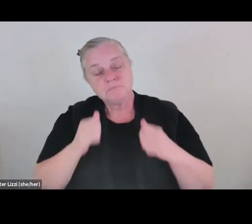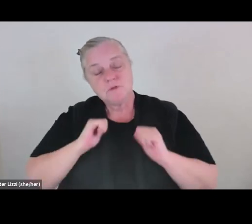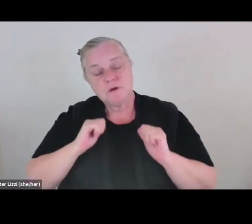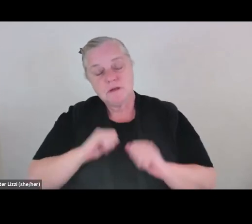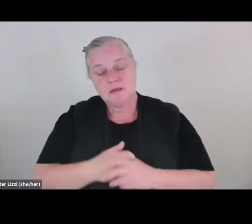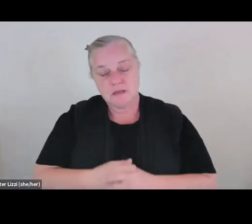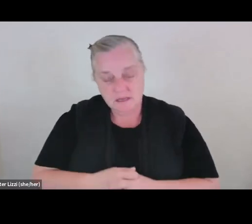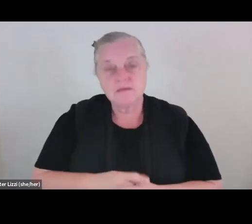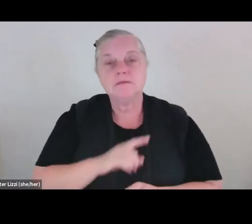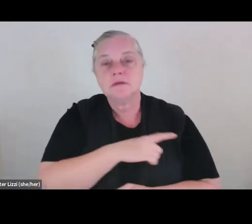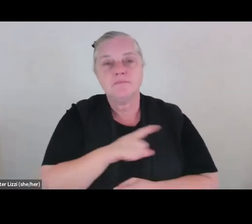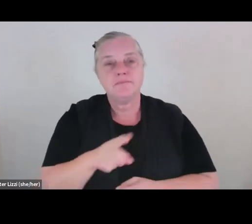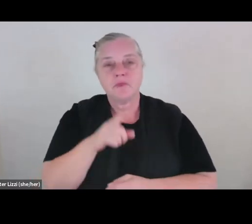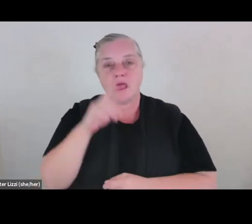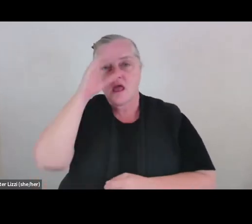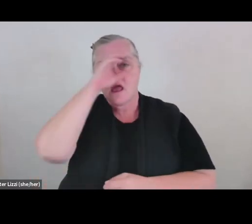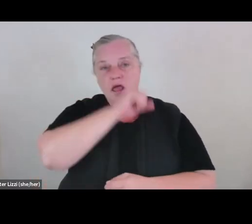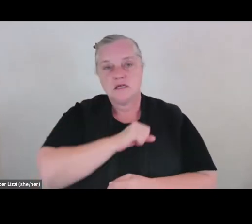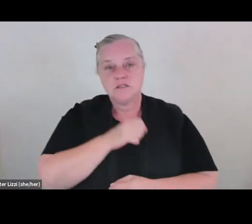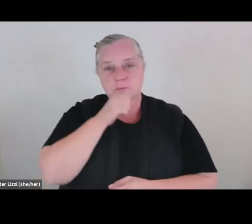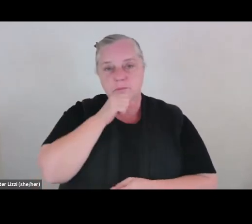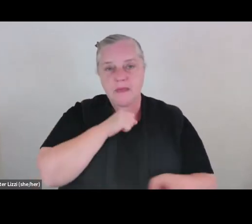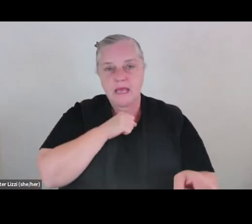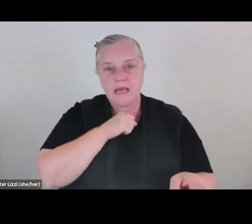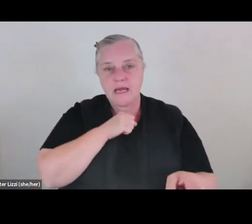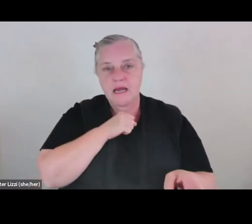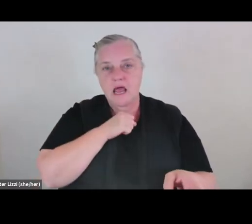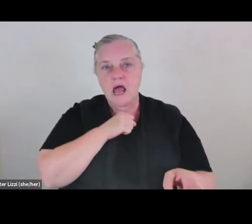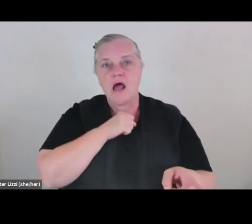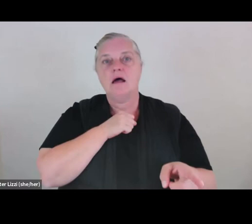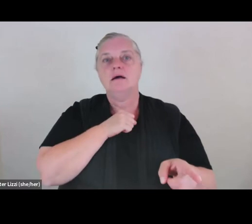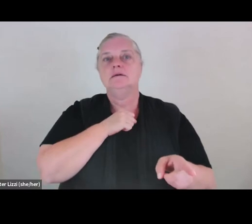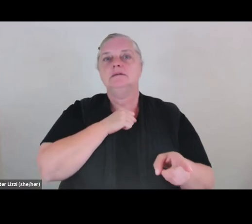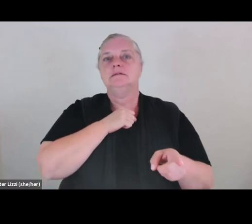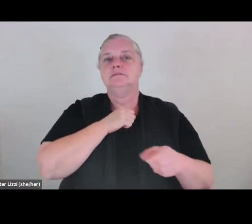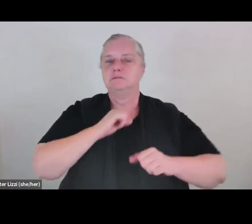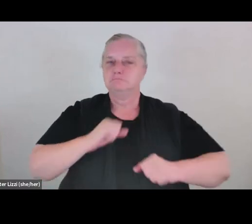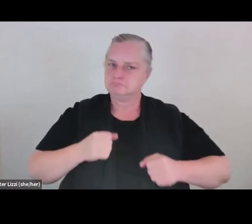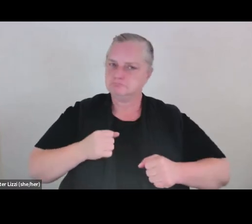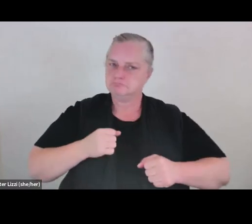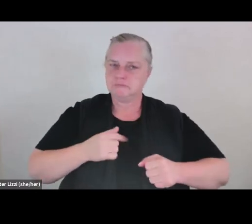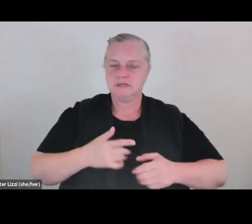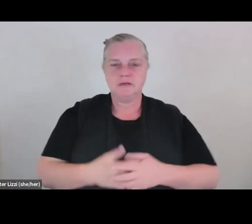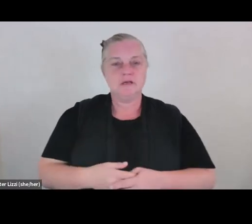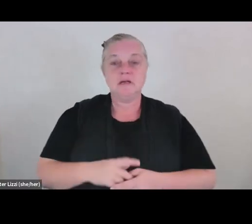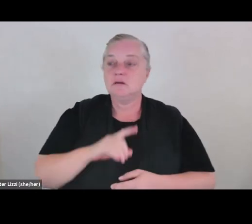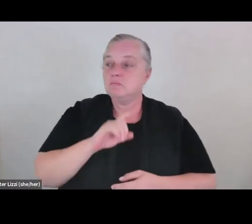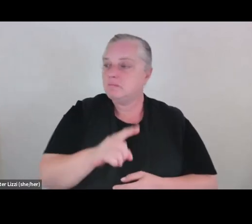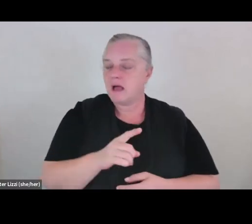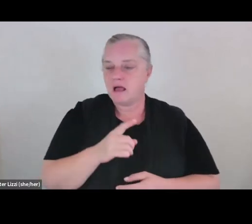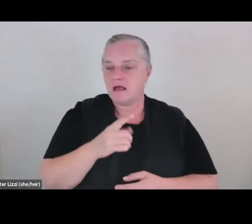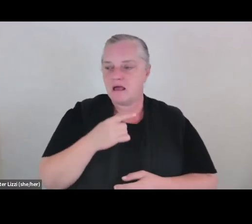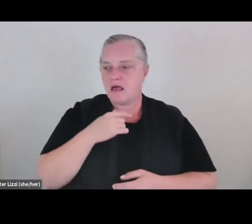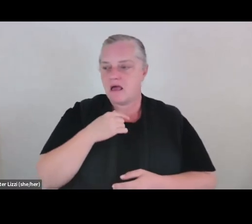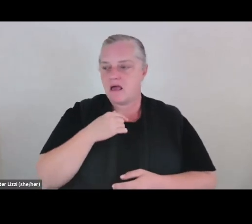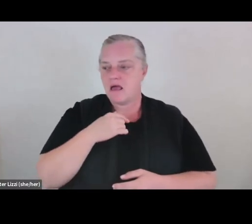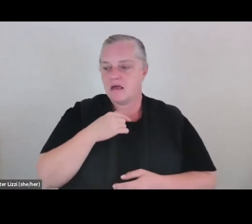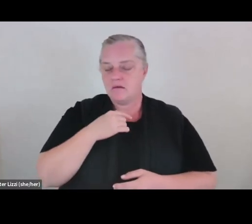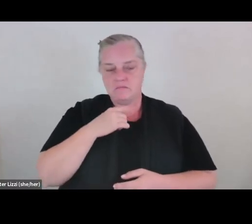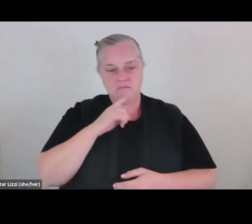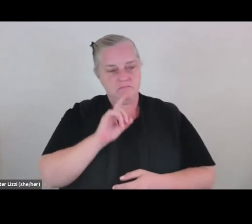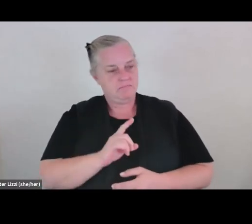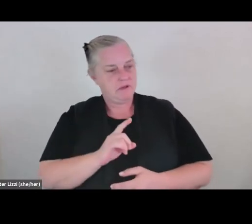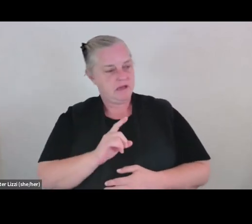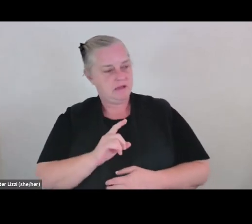people came up to me and goes, actually, I identify as a trans woman. you know, but I just don't feel, I feel like